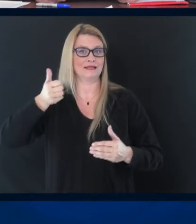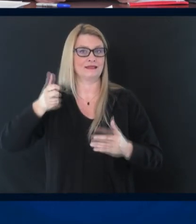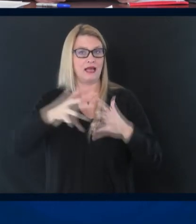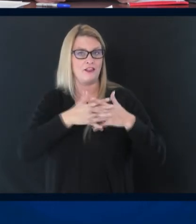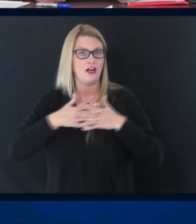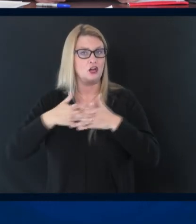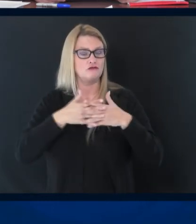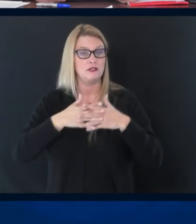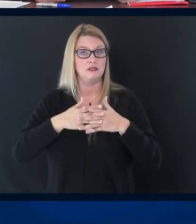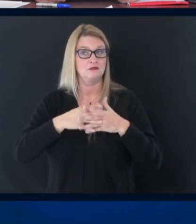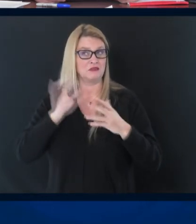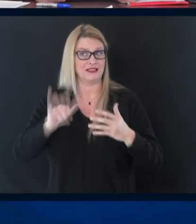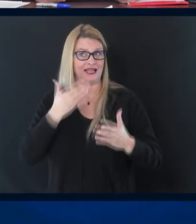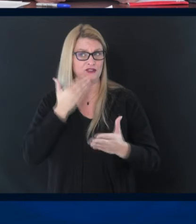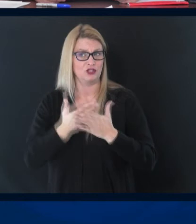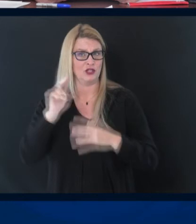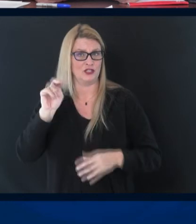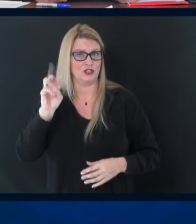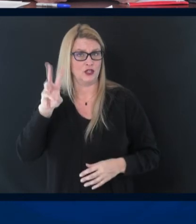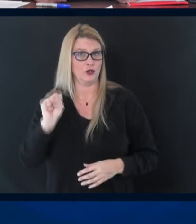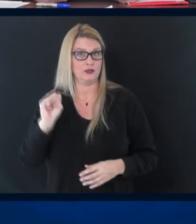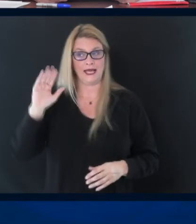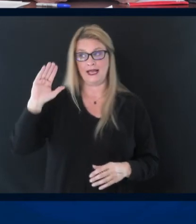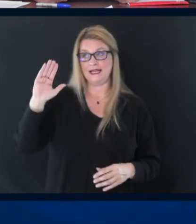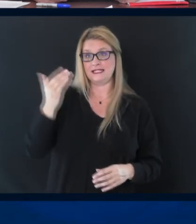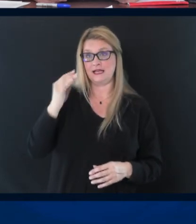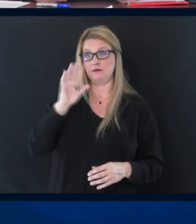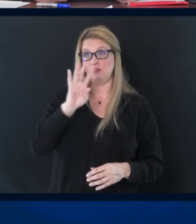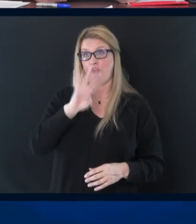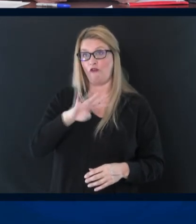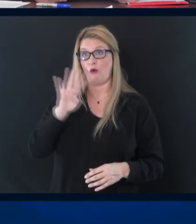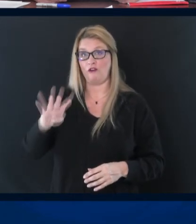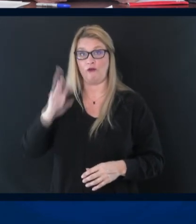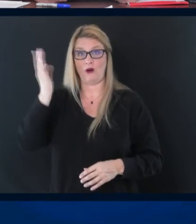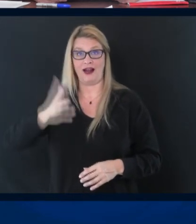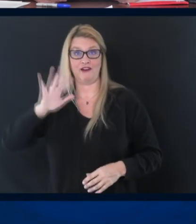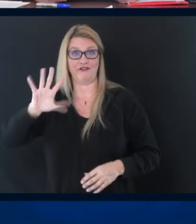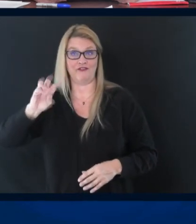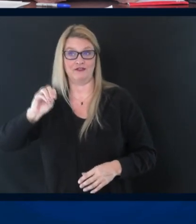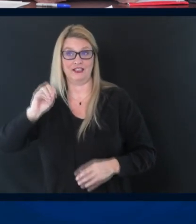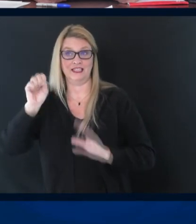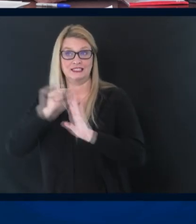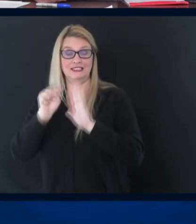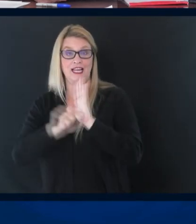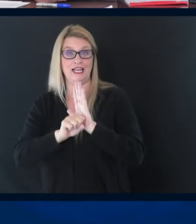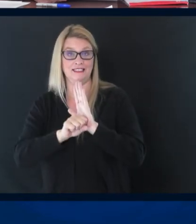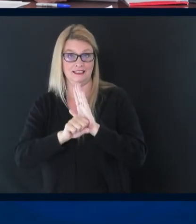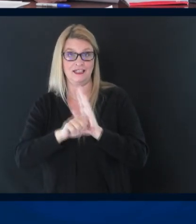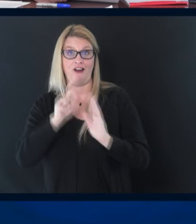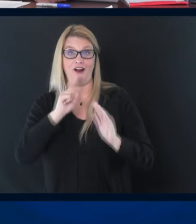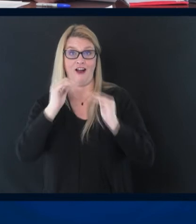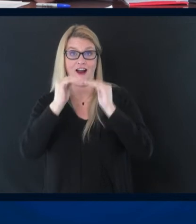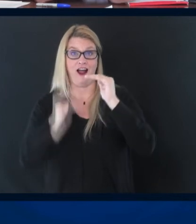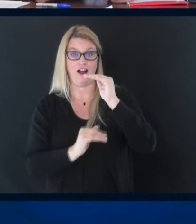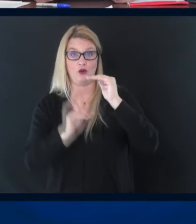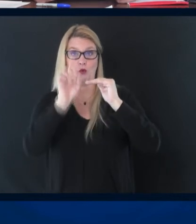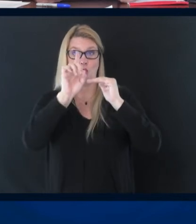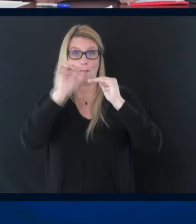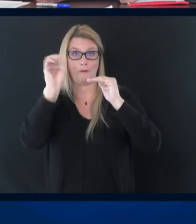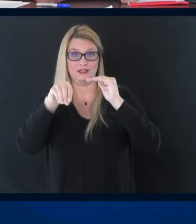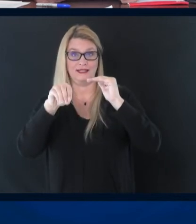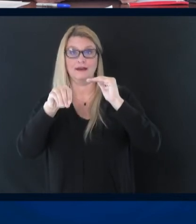for our whole country. It seems like with 44 out of our 50 states under 1, which is the key to this